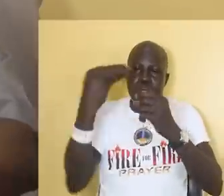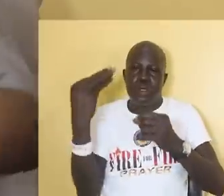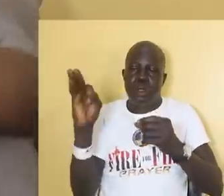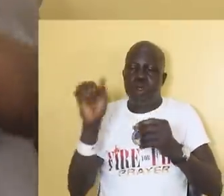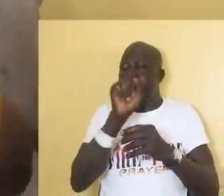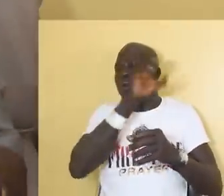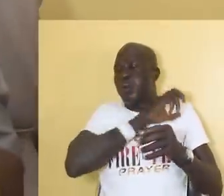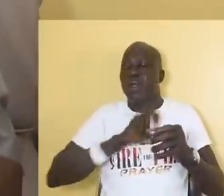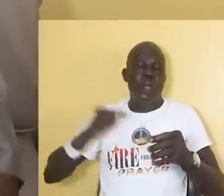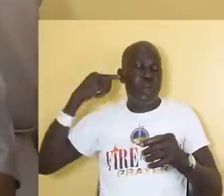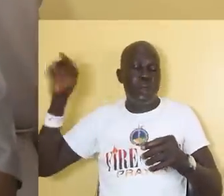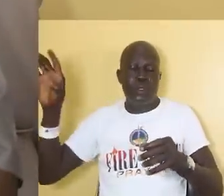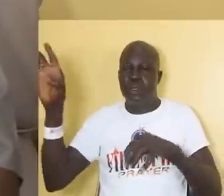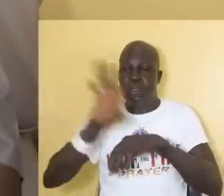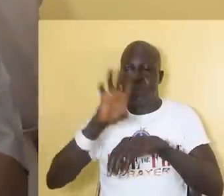from Cedar Fagodi Church.